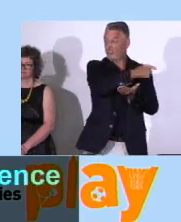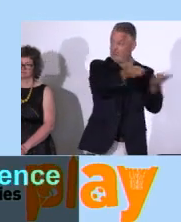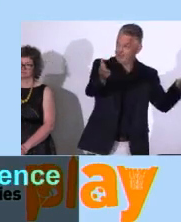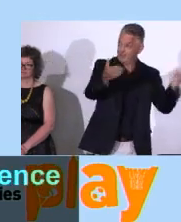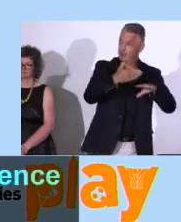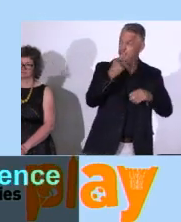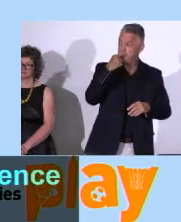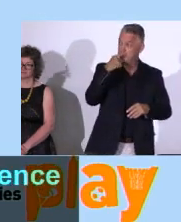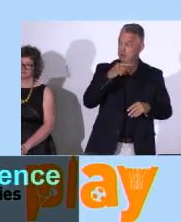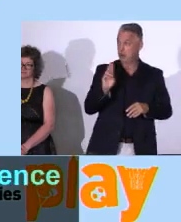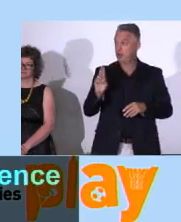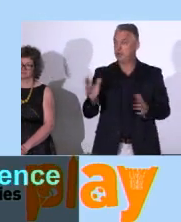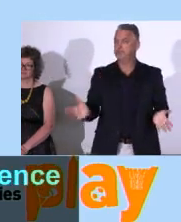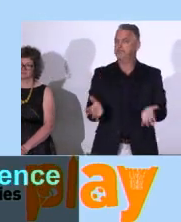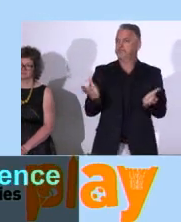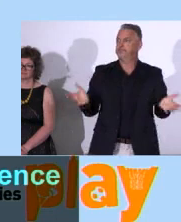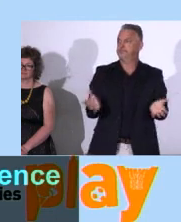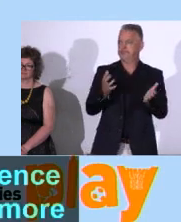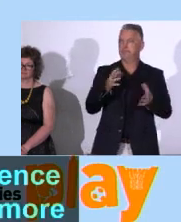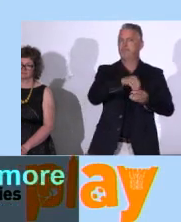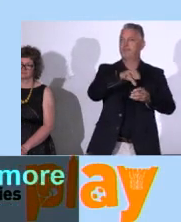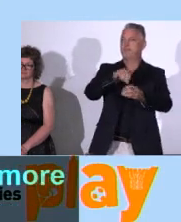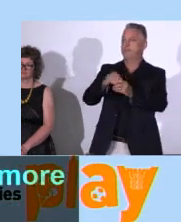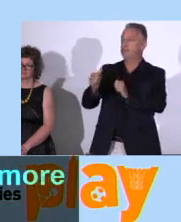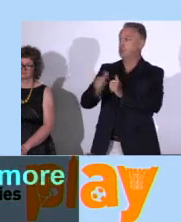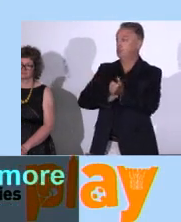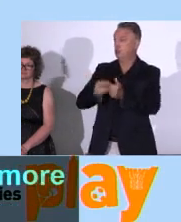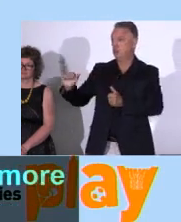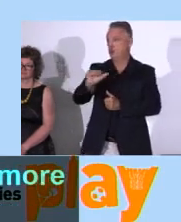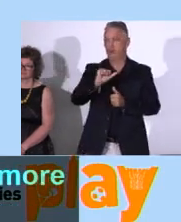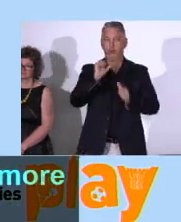hopefully drive more people accessing these awesome programs.